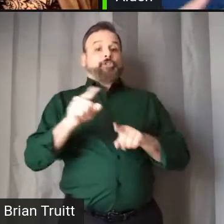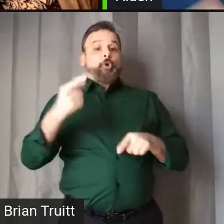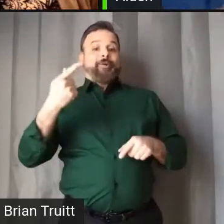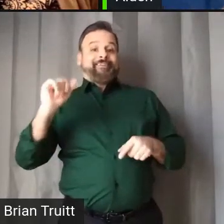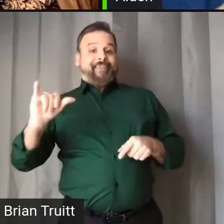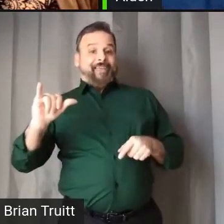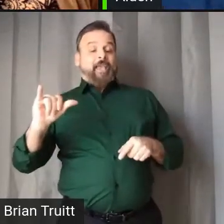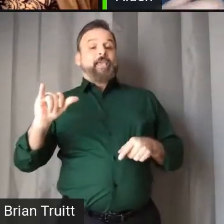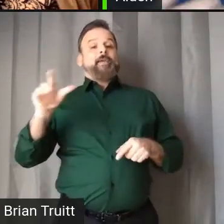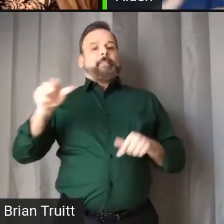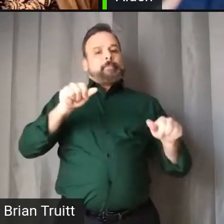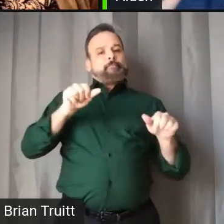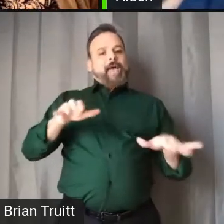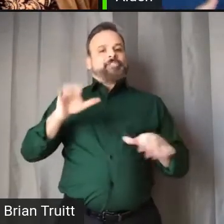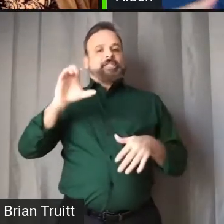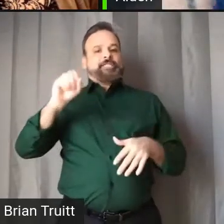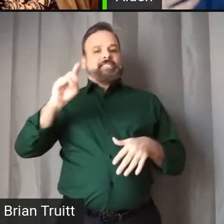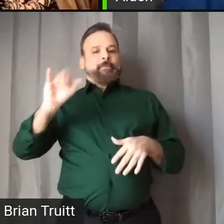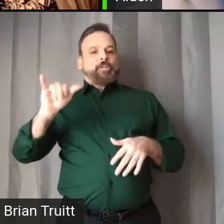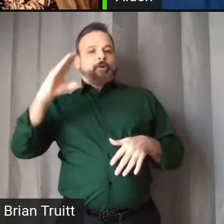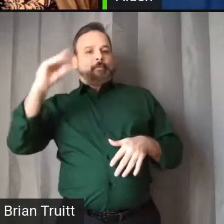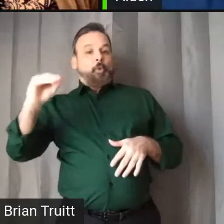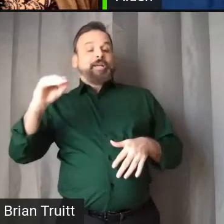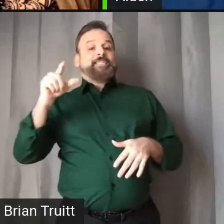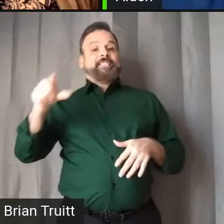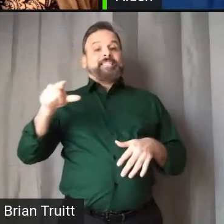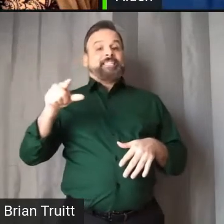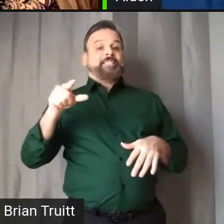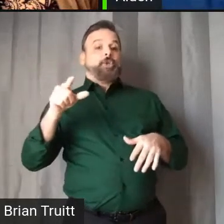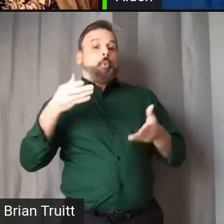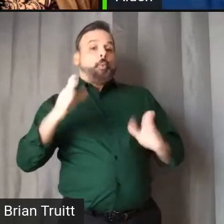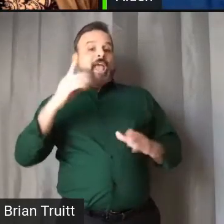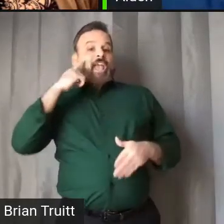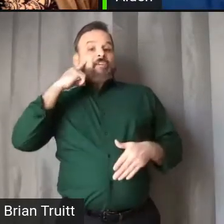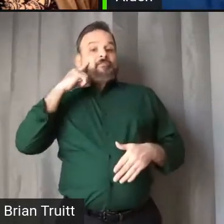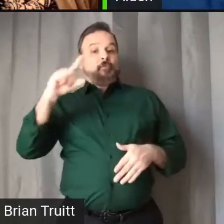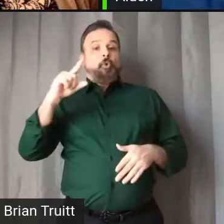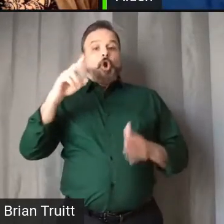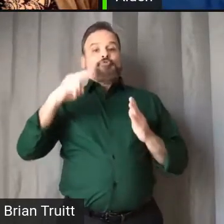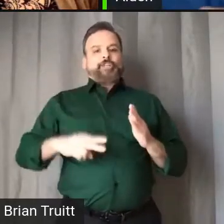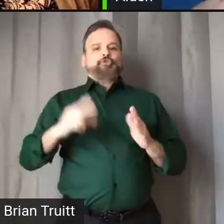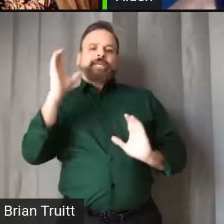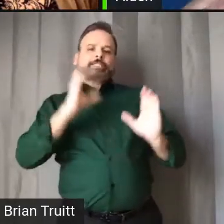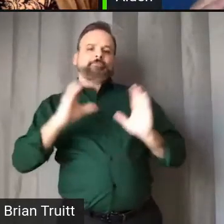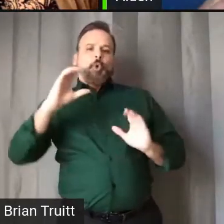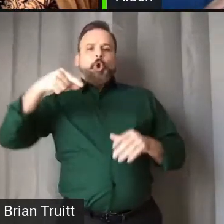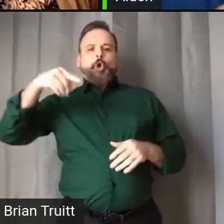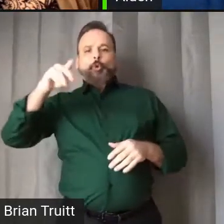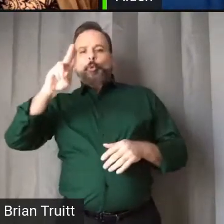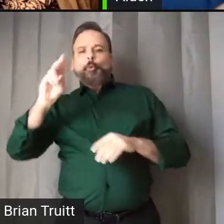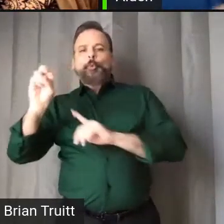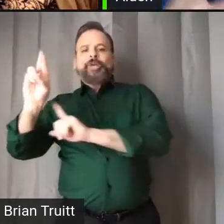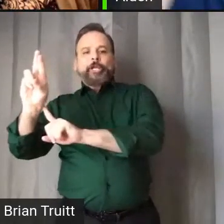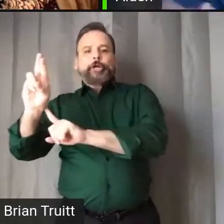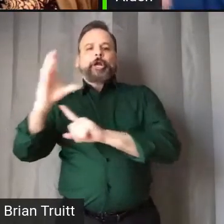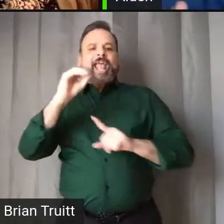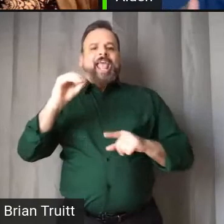in Cemetery Boys is like a way for readers to explore queerness and gender and kind of the societal constructs